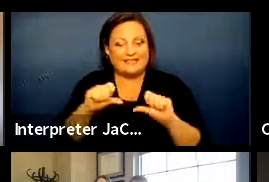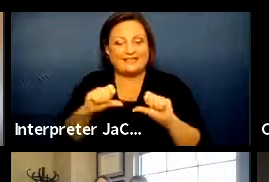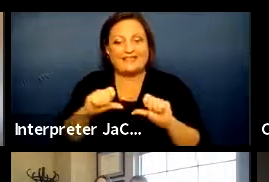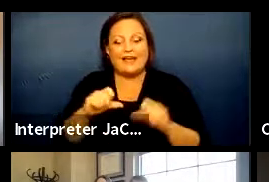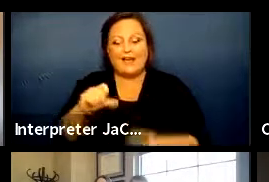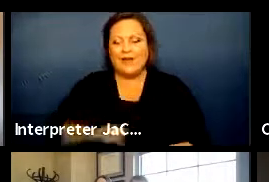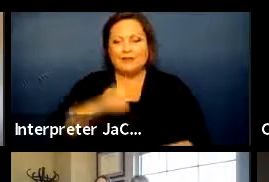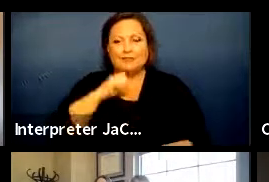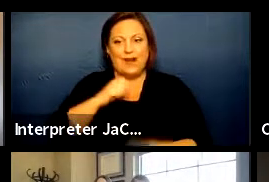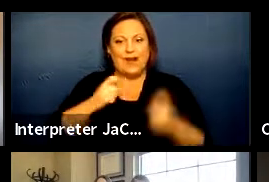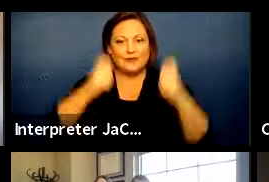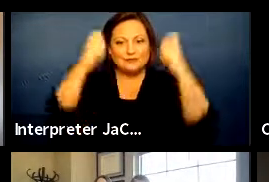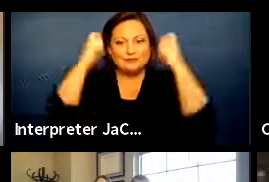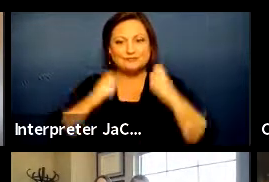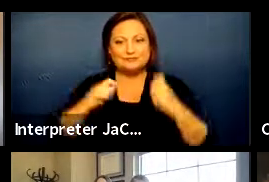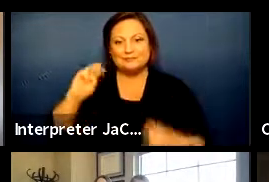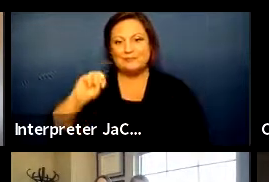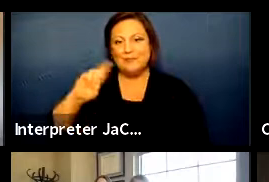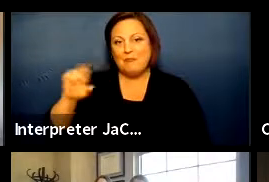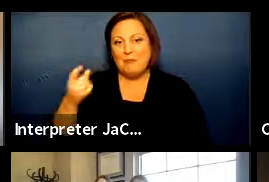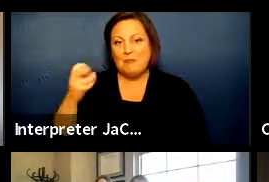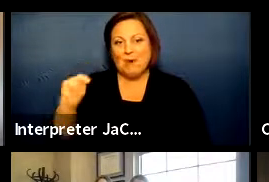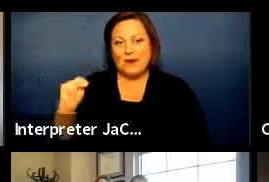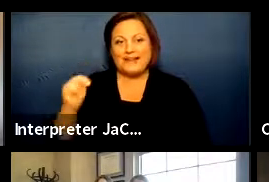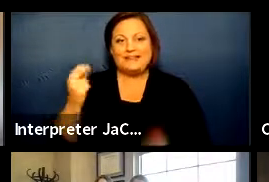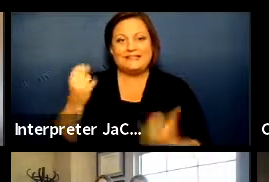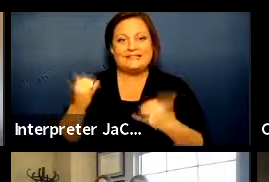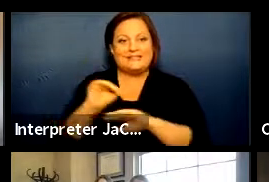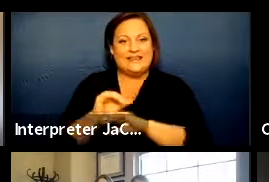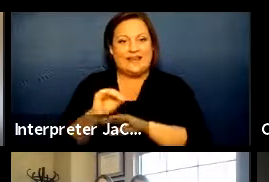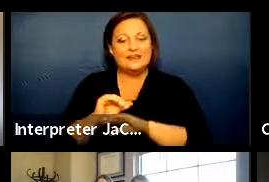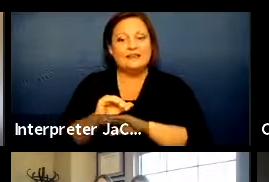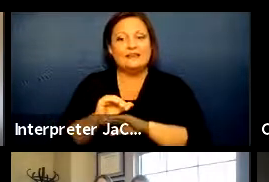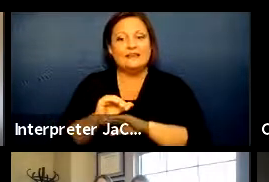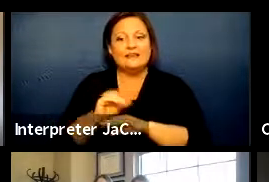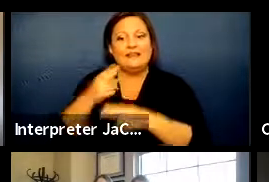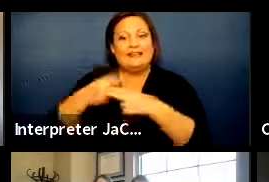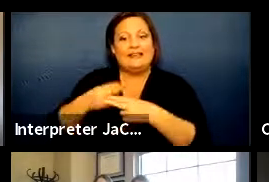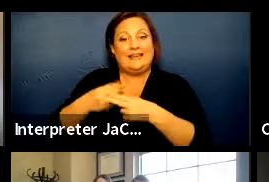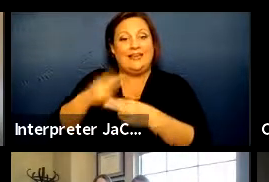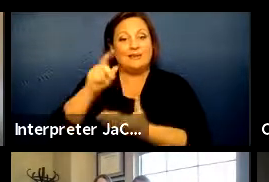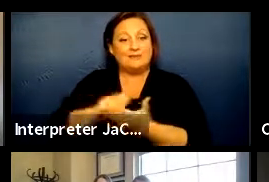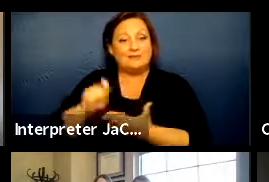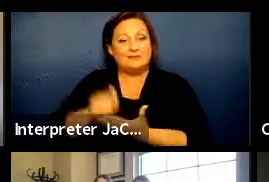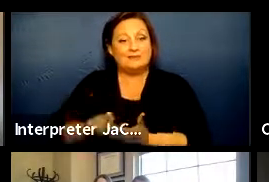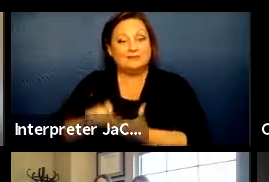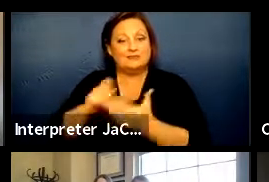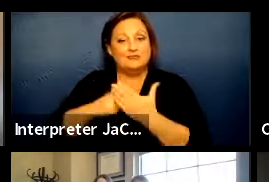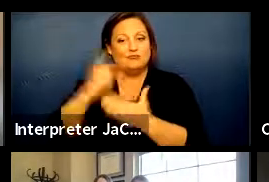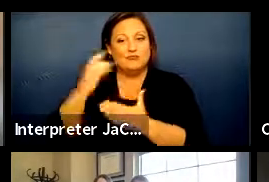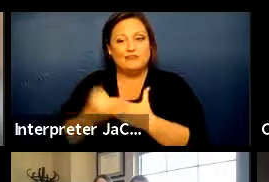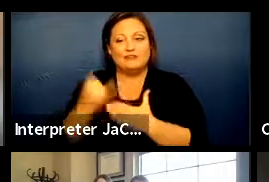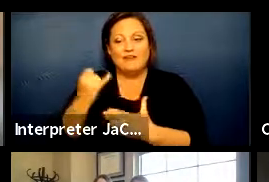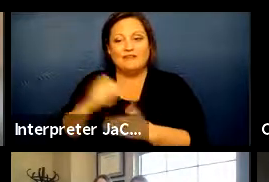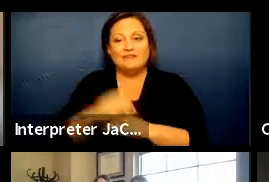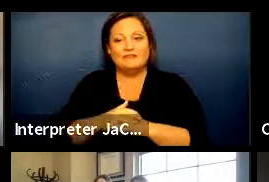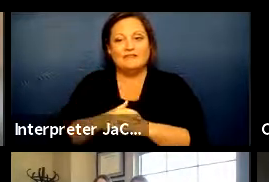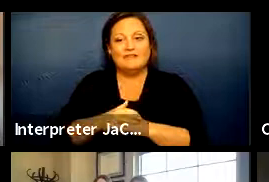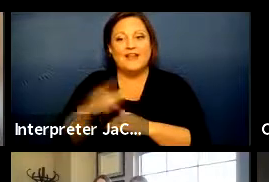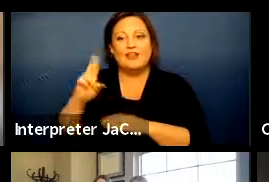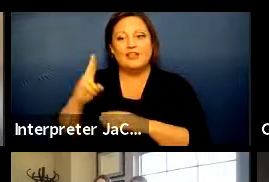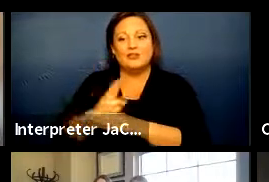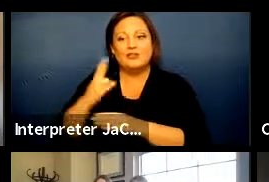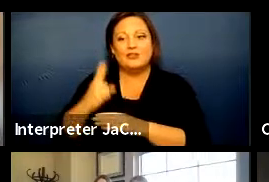proud to hood Morgan tonight. The name of her doctoral scholarly project is The Use